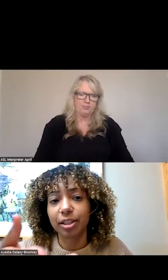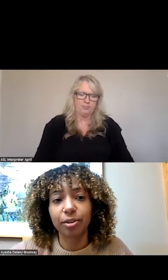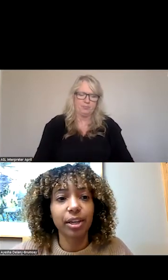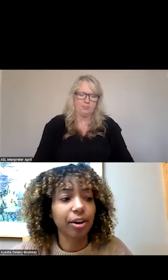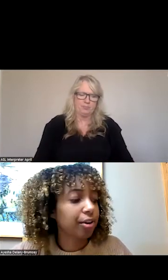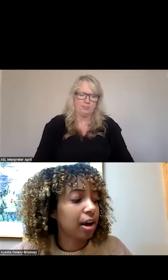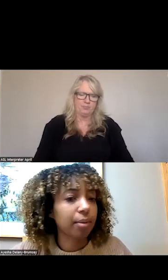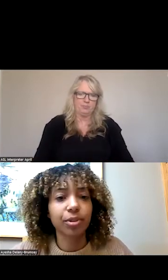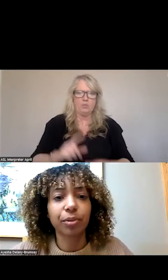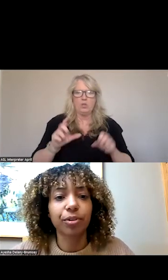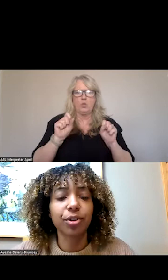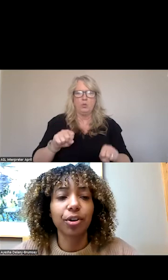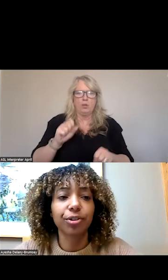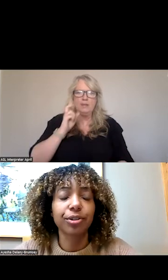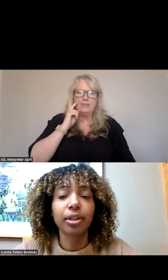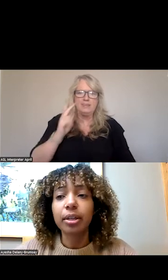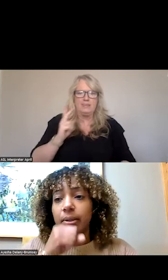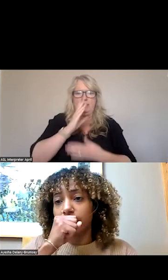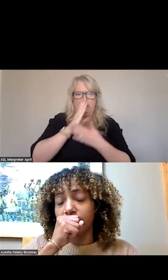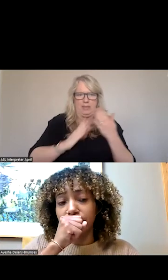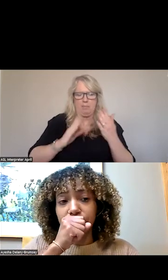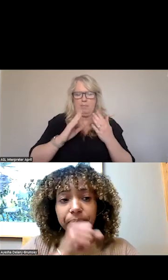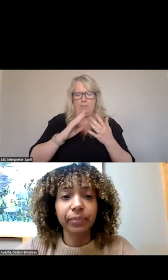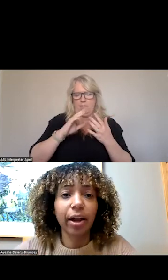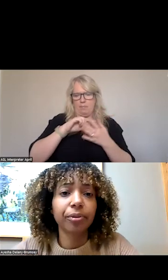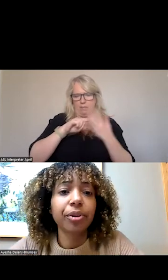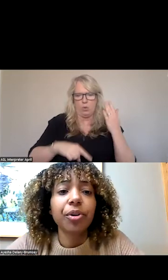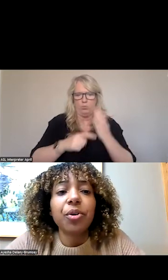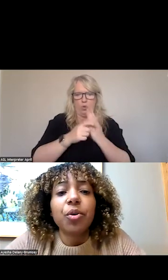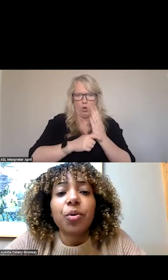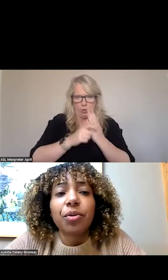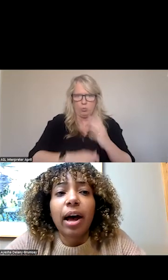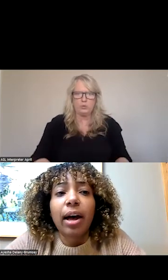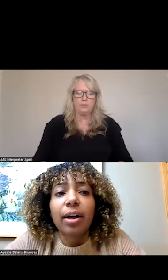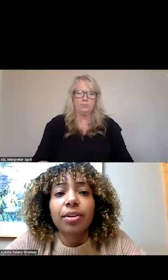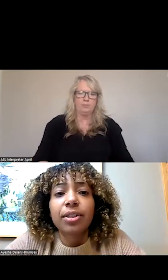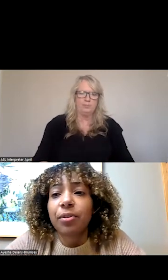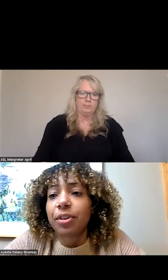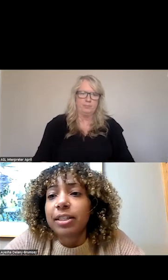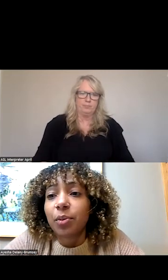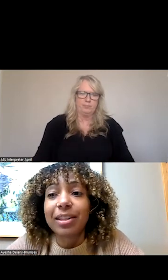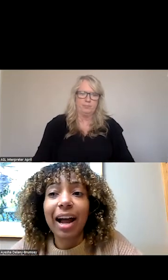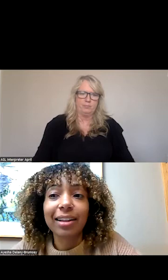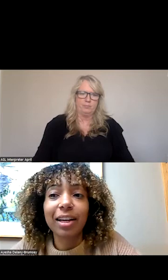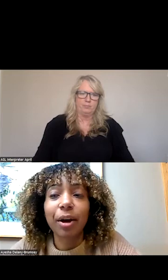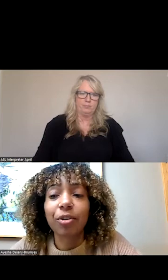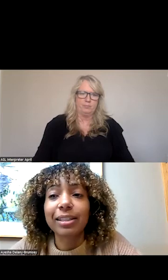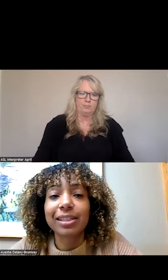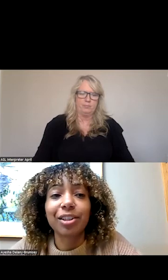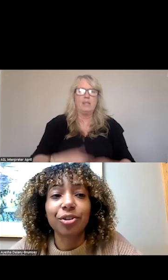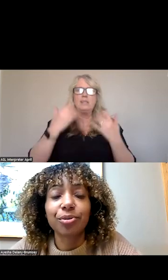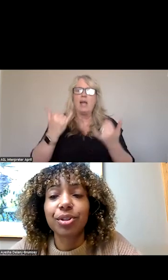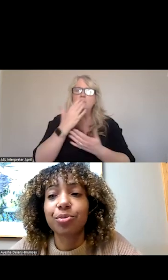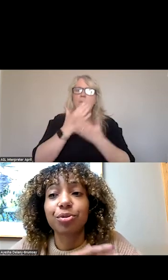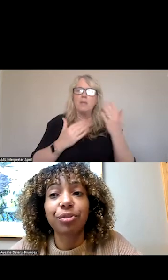And you can see those here, some of those articles. Now, some of the things we wanted to highlight about